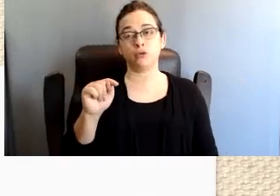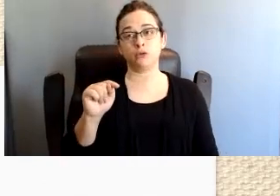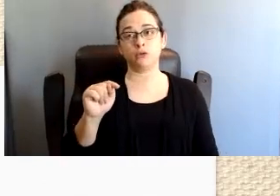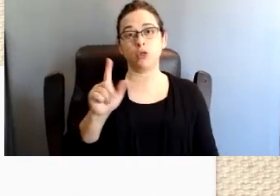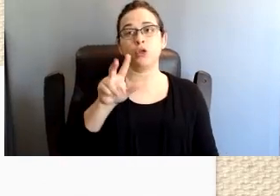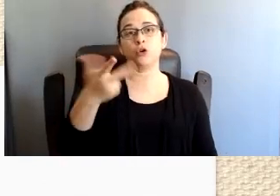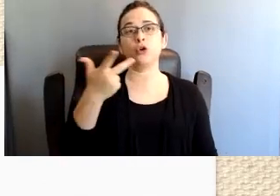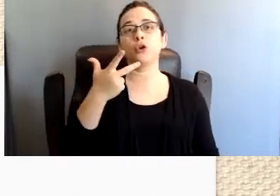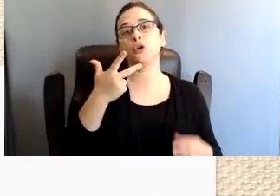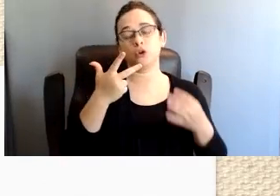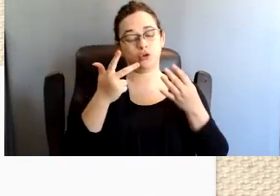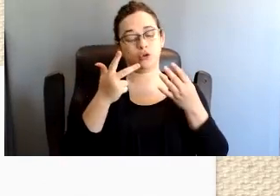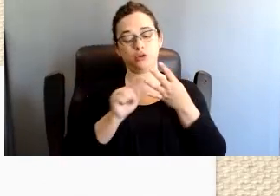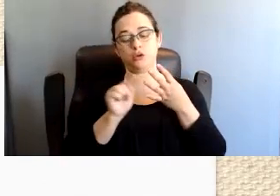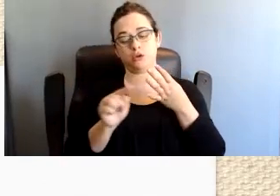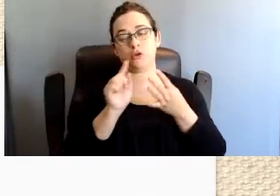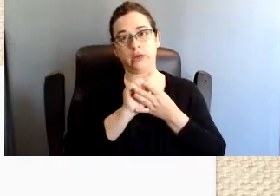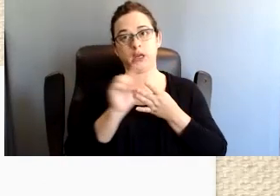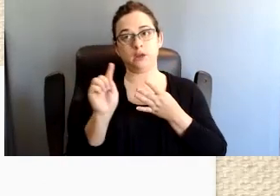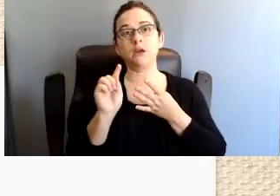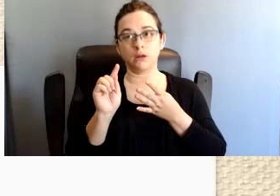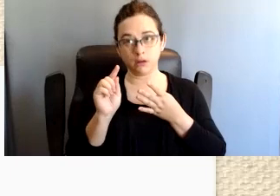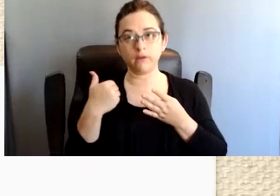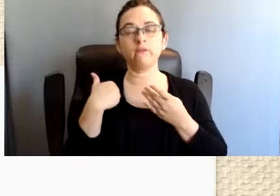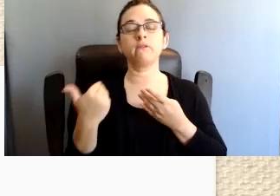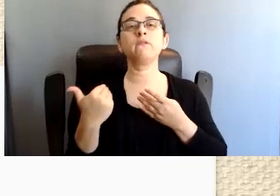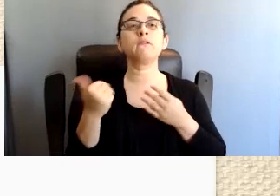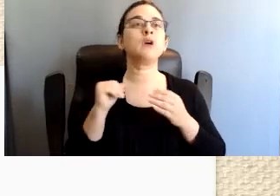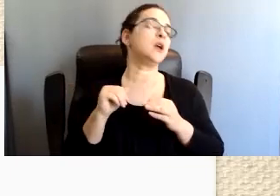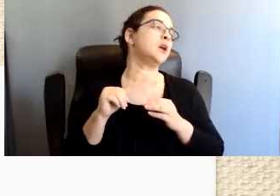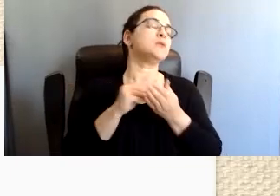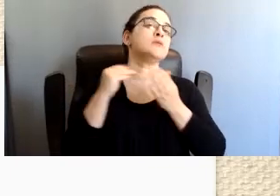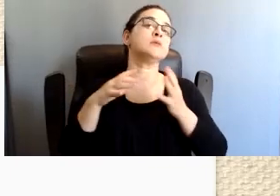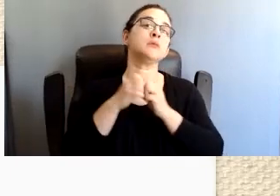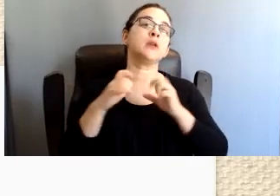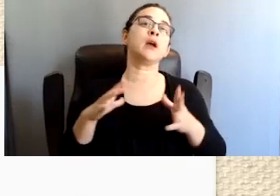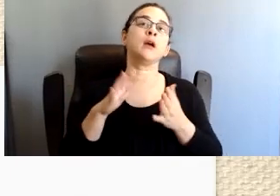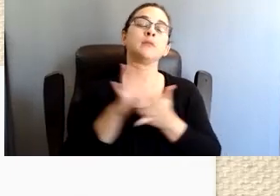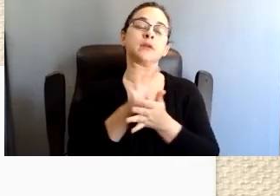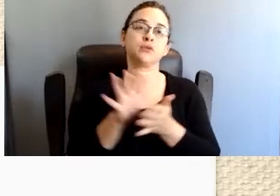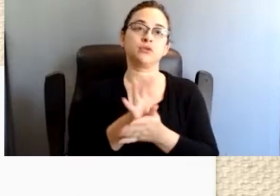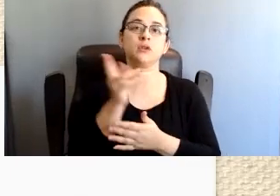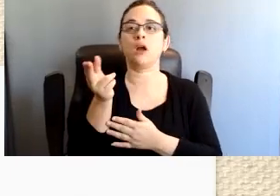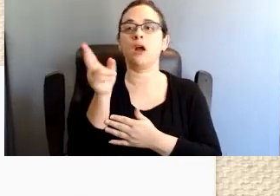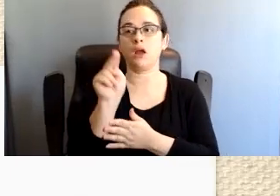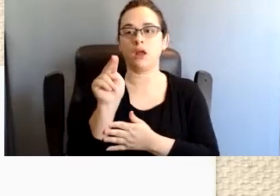Week. We have a training which is exclusively for the faculty and staff that is called UndocuAlly.